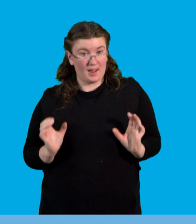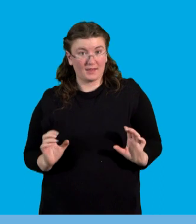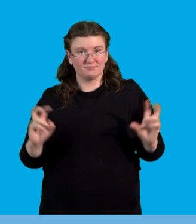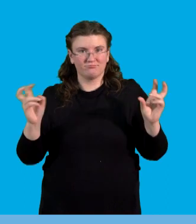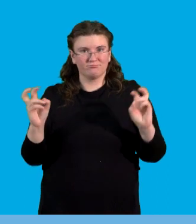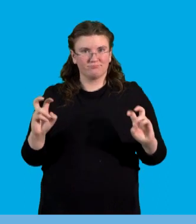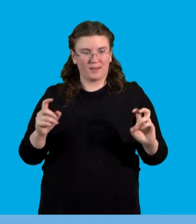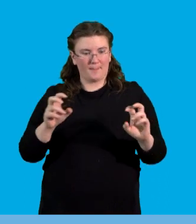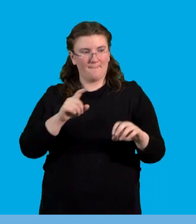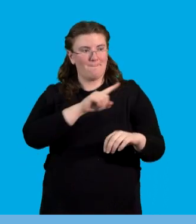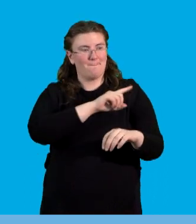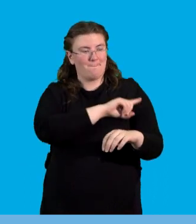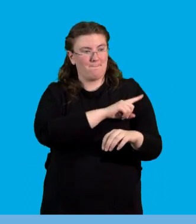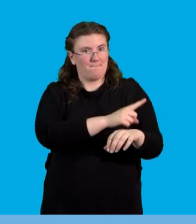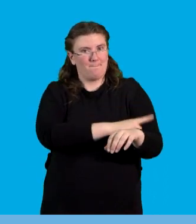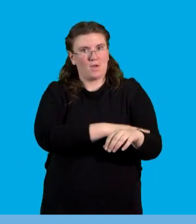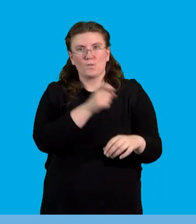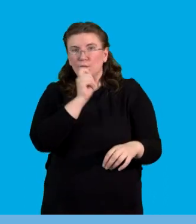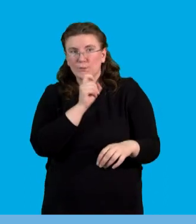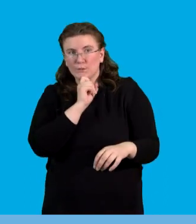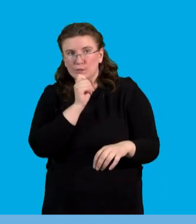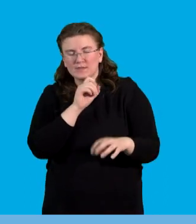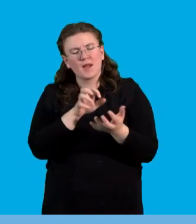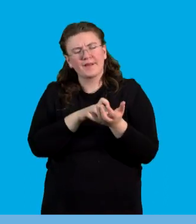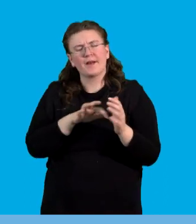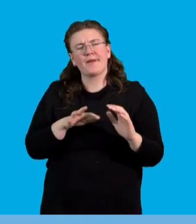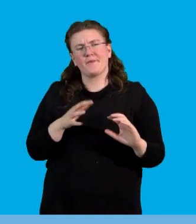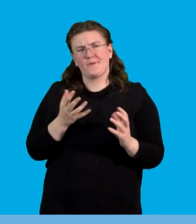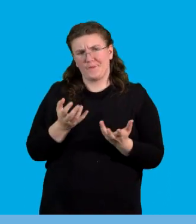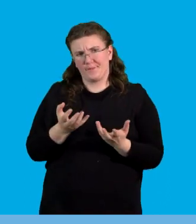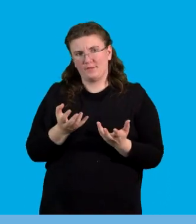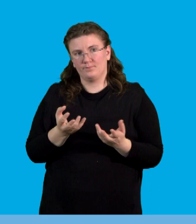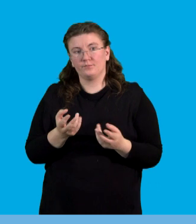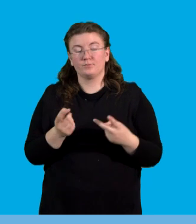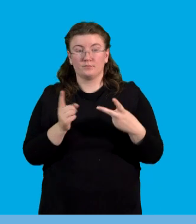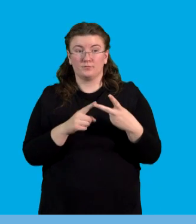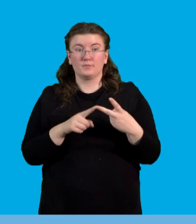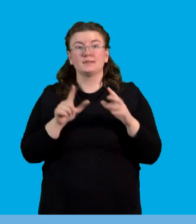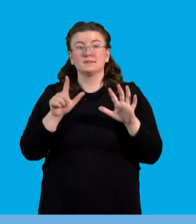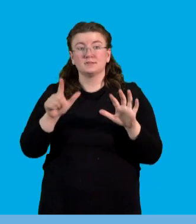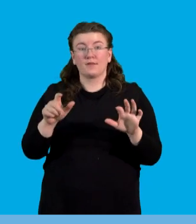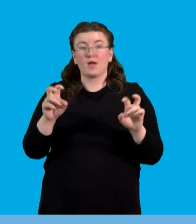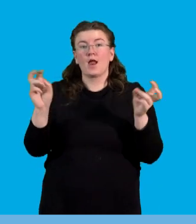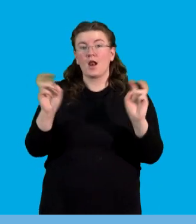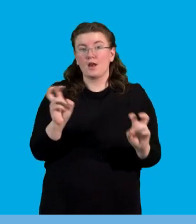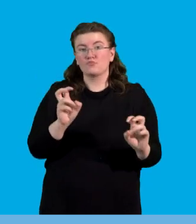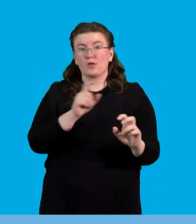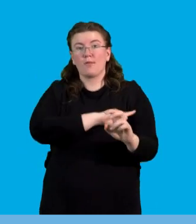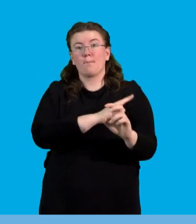power consumption calculated? And question 7, it is asking, how is the cost of electrical